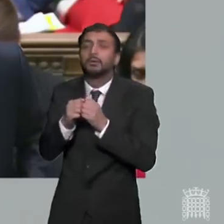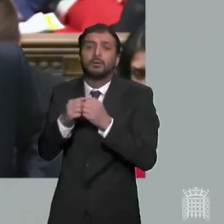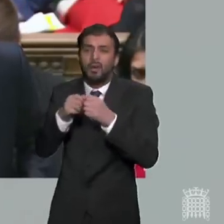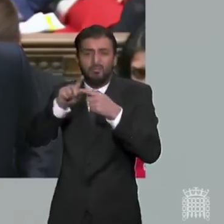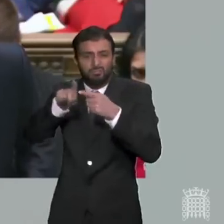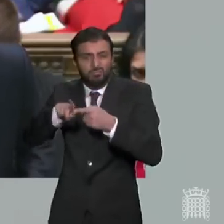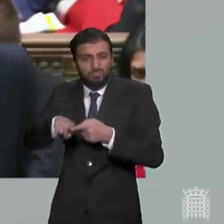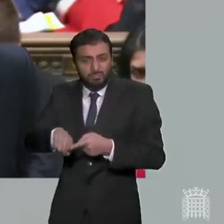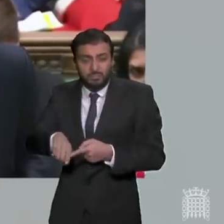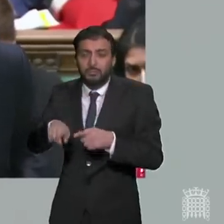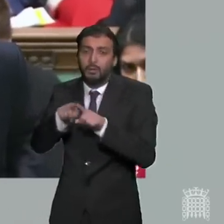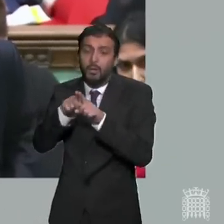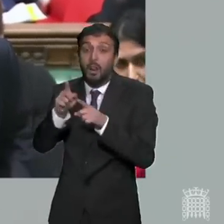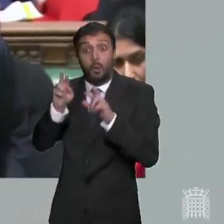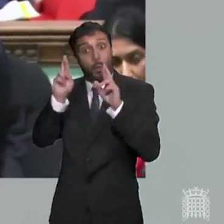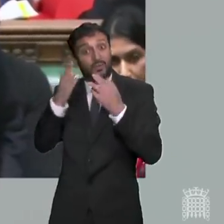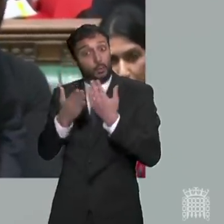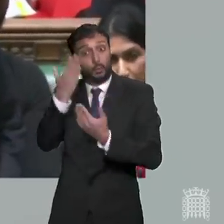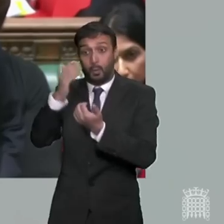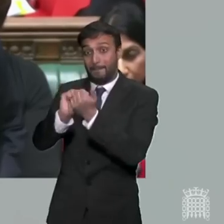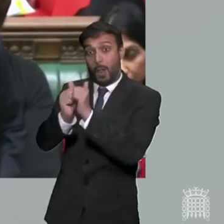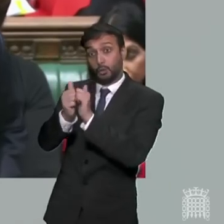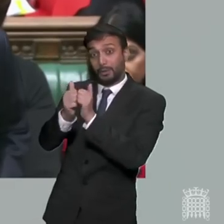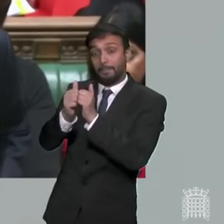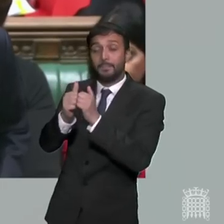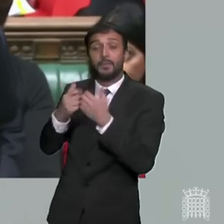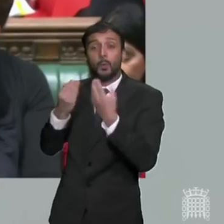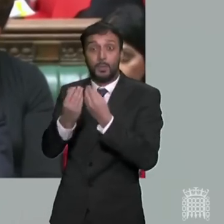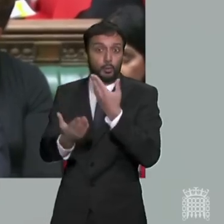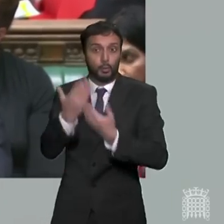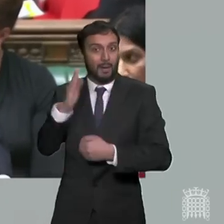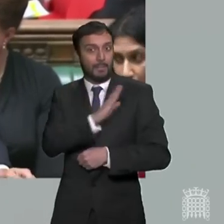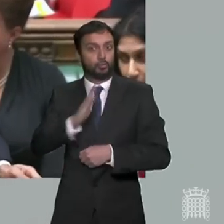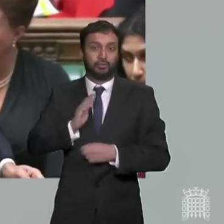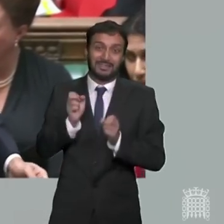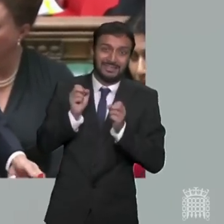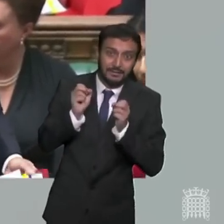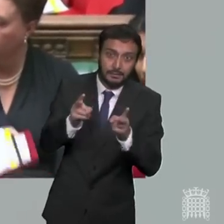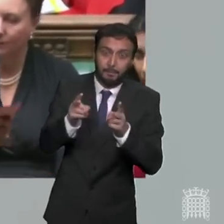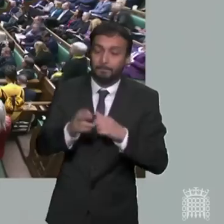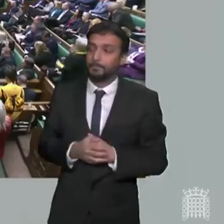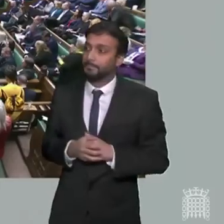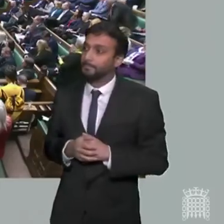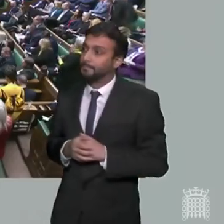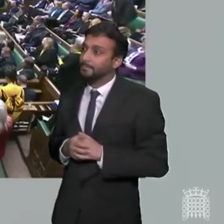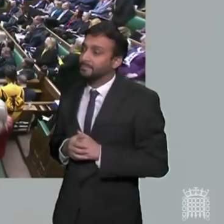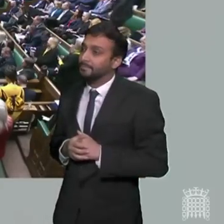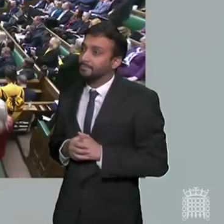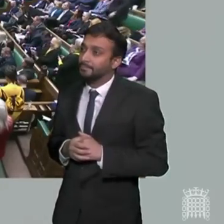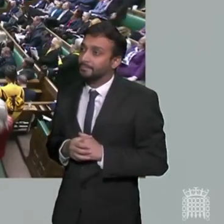hopefully, a new partnership with regard to our future combat air system, all evidence that we are delivering on the tilt. Siobhan